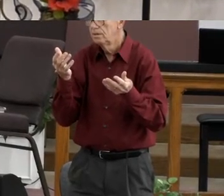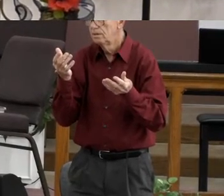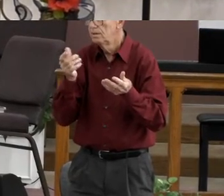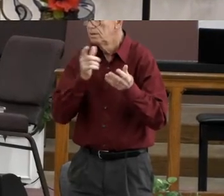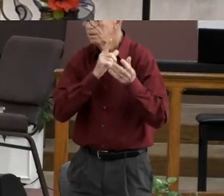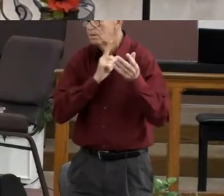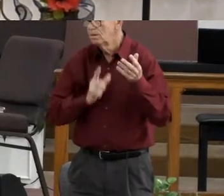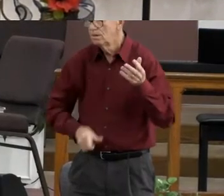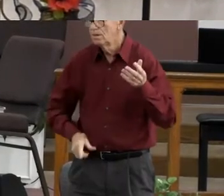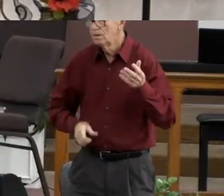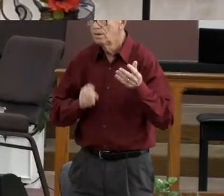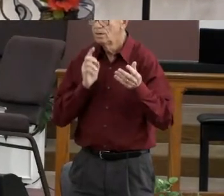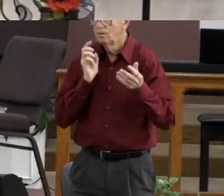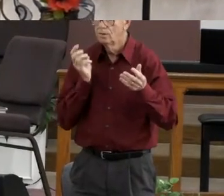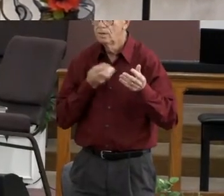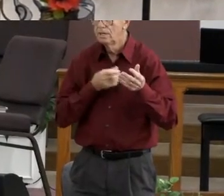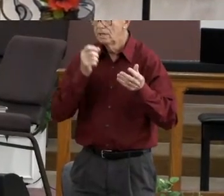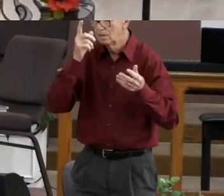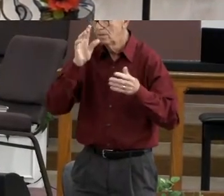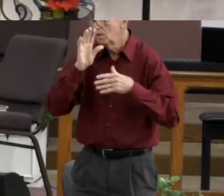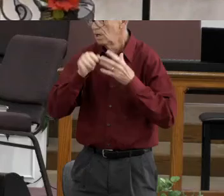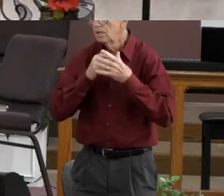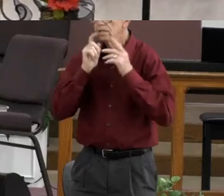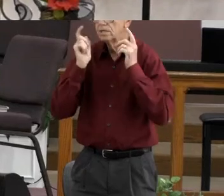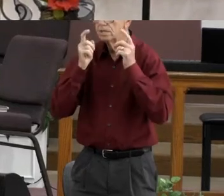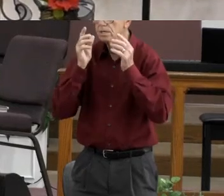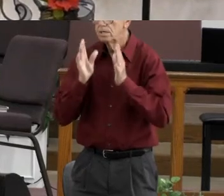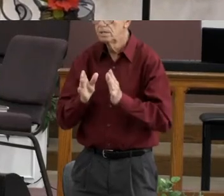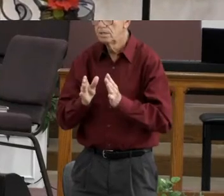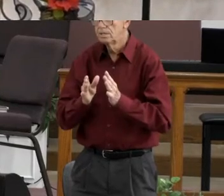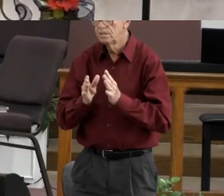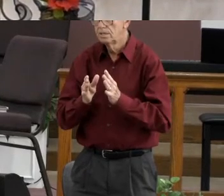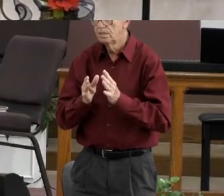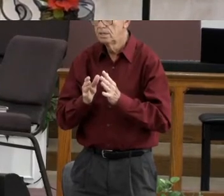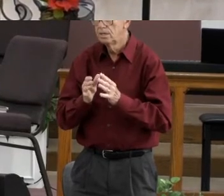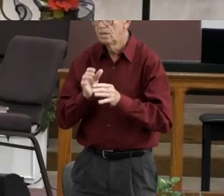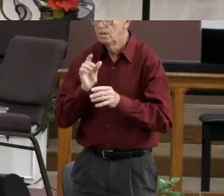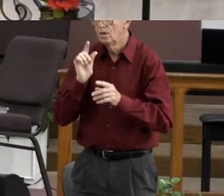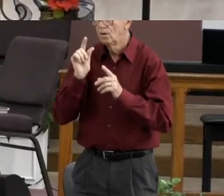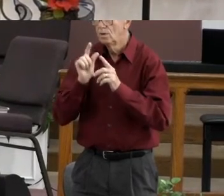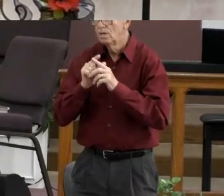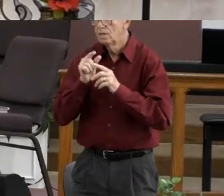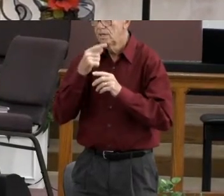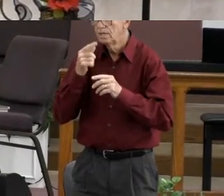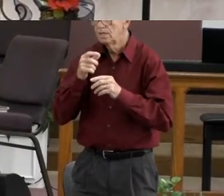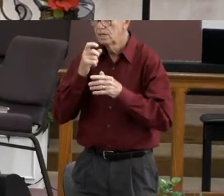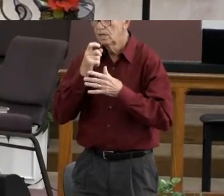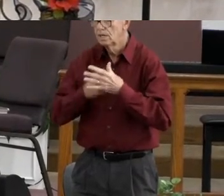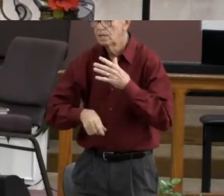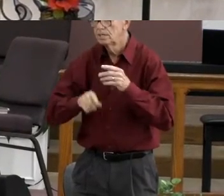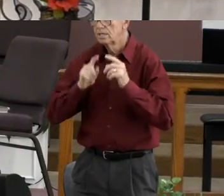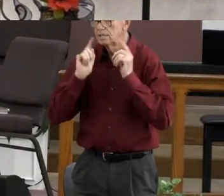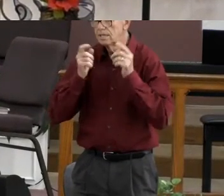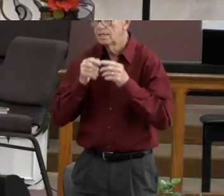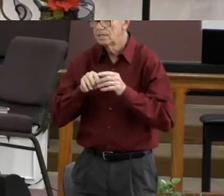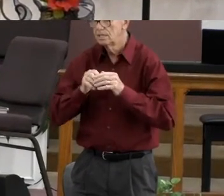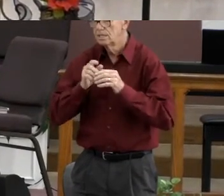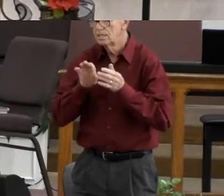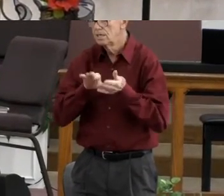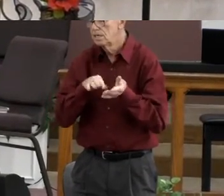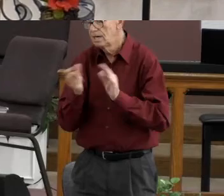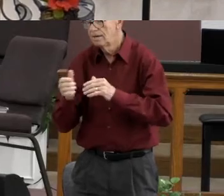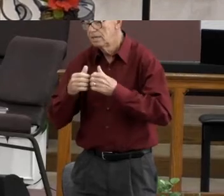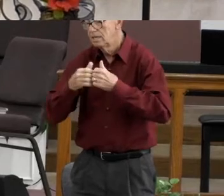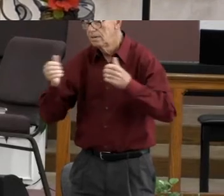Lord, we realize that we are all sinners. And Your word says the wages of sin is death and separation from